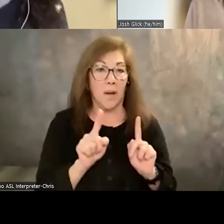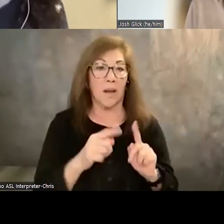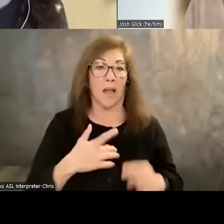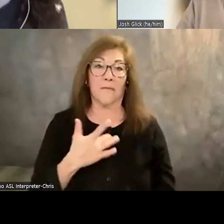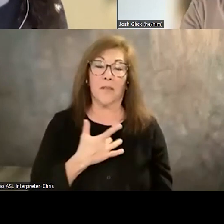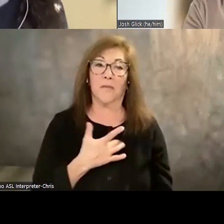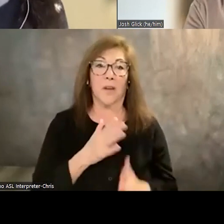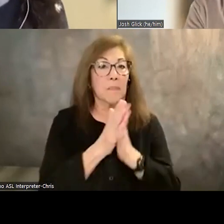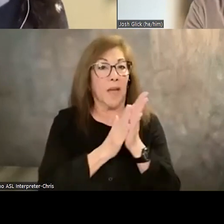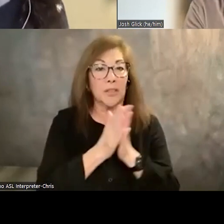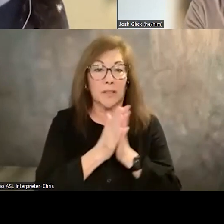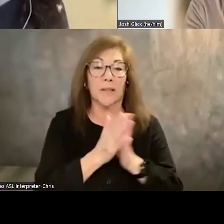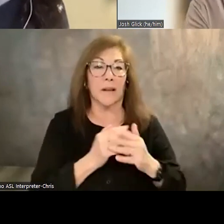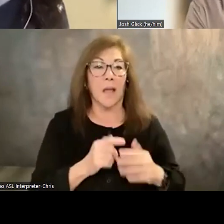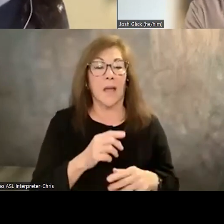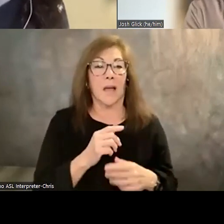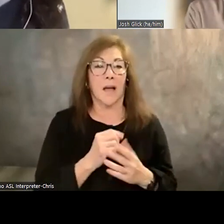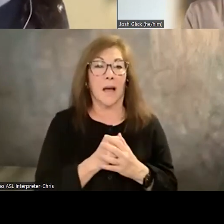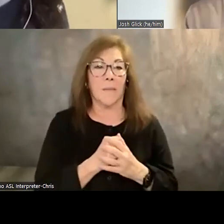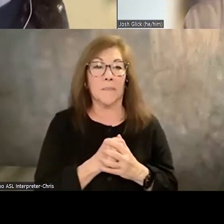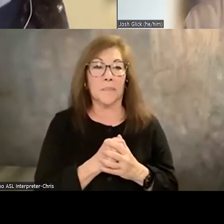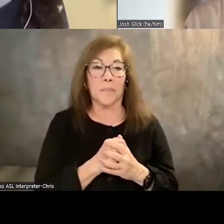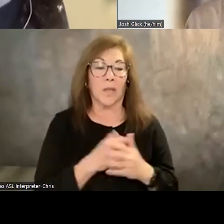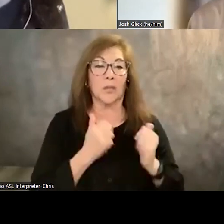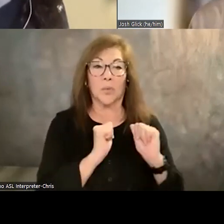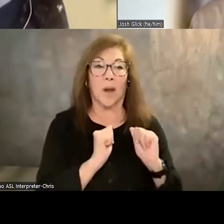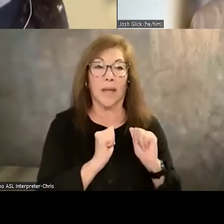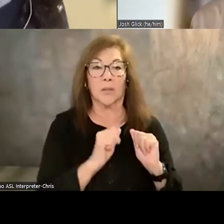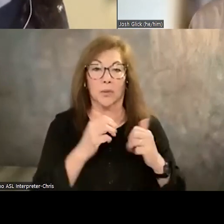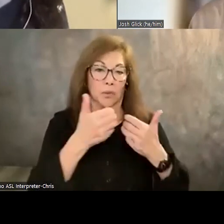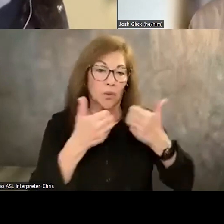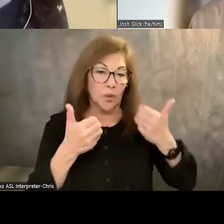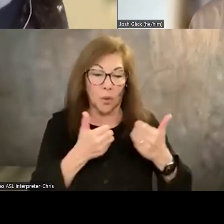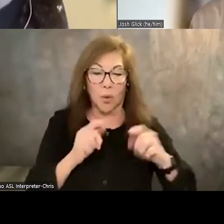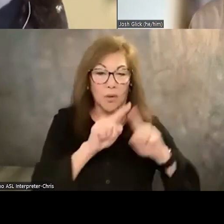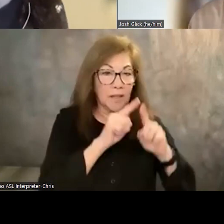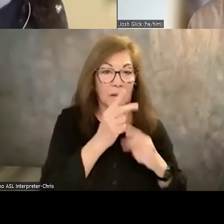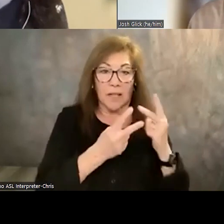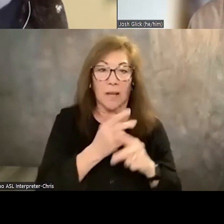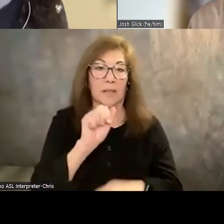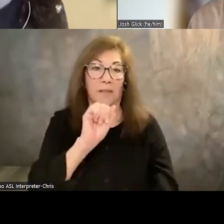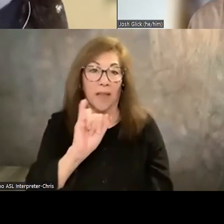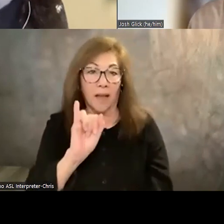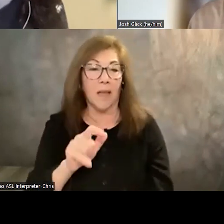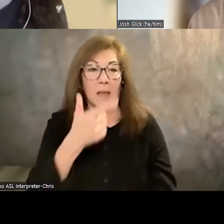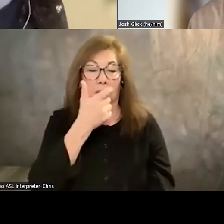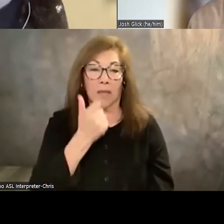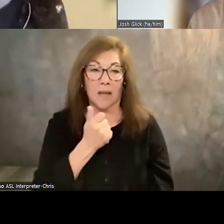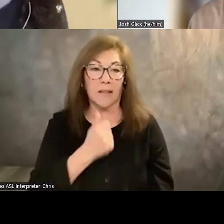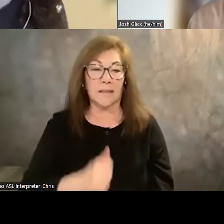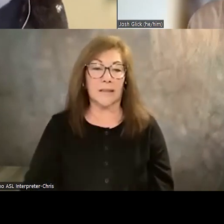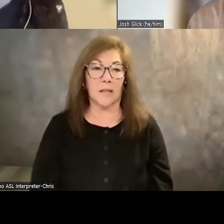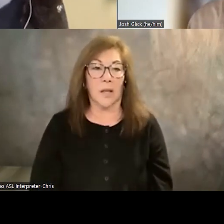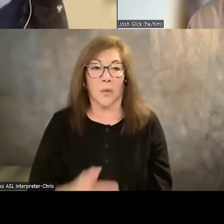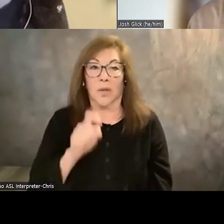very passionate, and we feel very passionate about trying to kind of sort through the different types of AI, because we